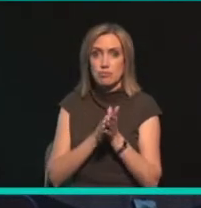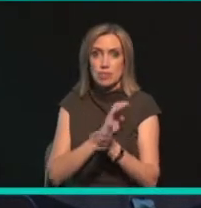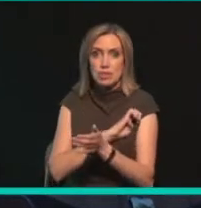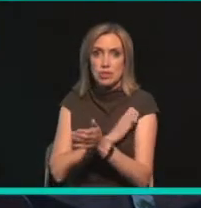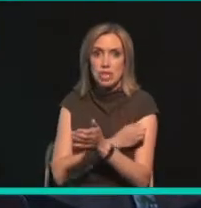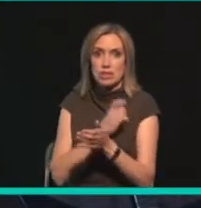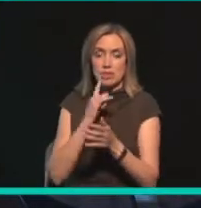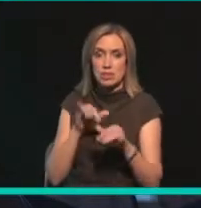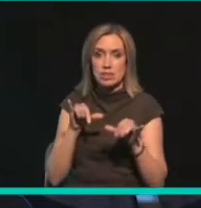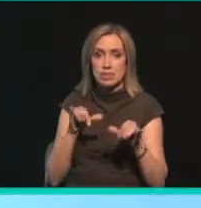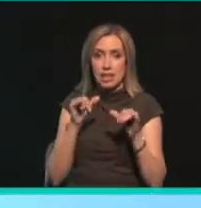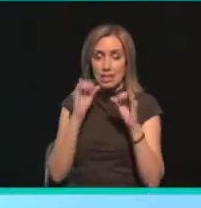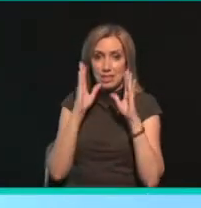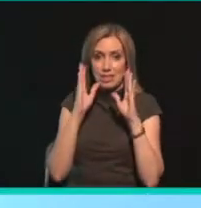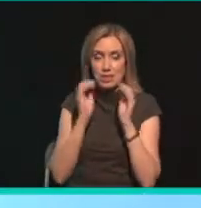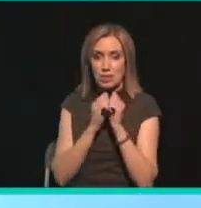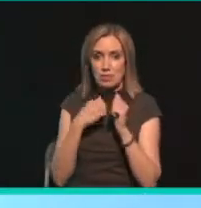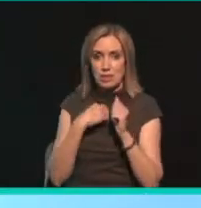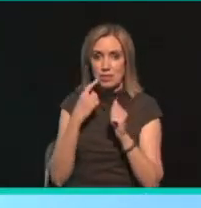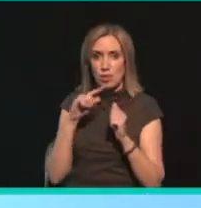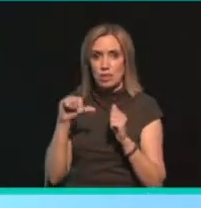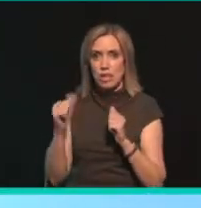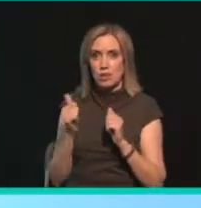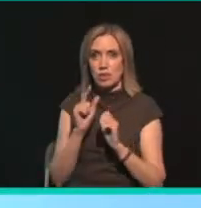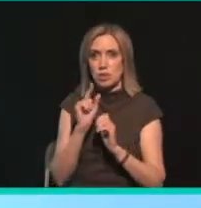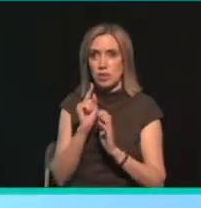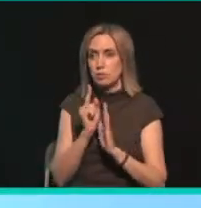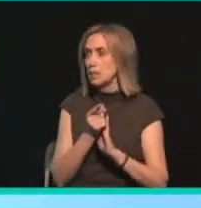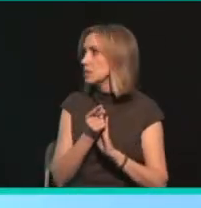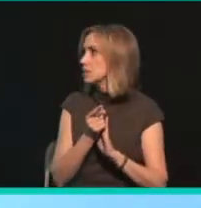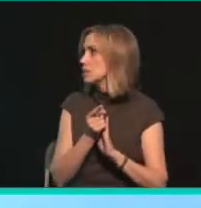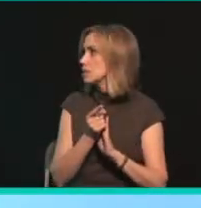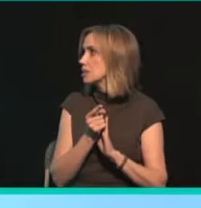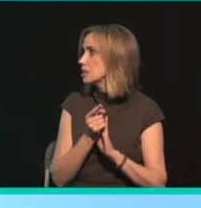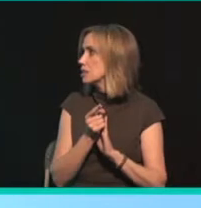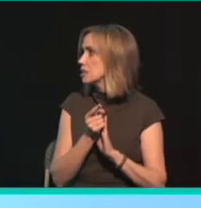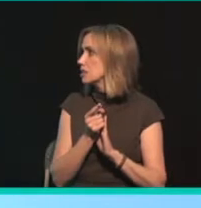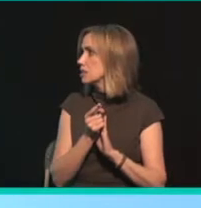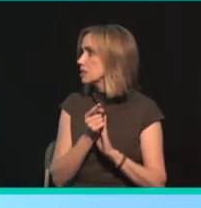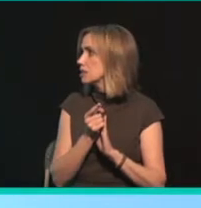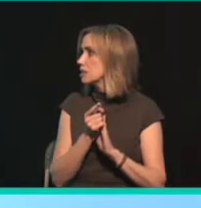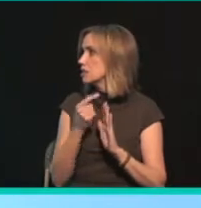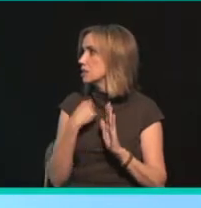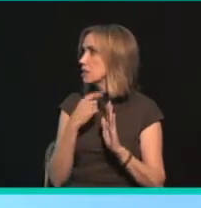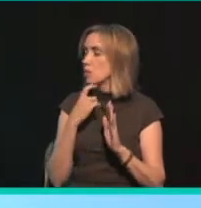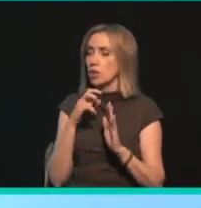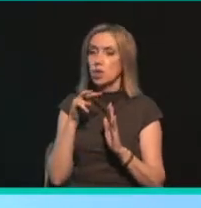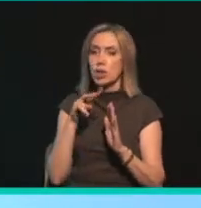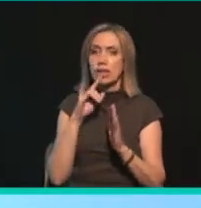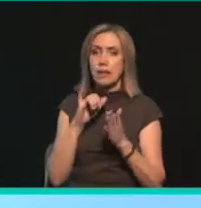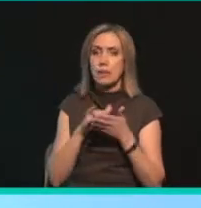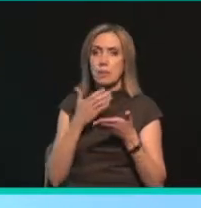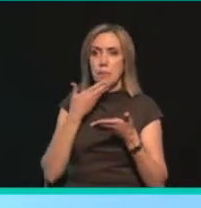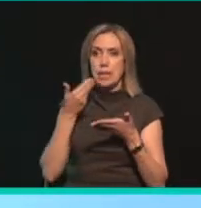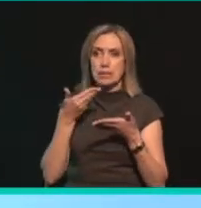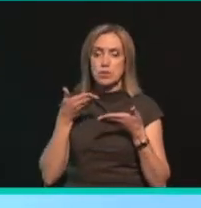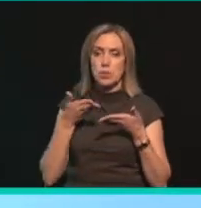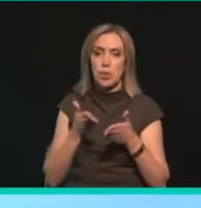with me for another 20 minutes. Now, firstly, I will be looking at the best practices of